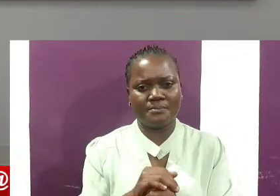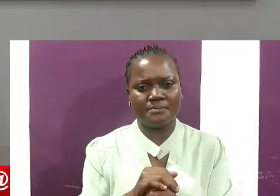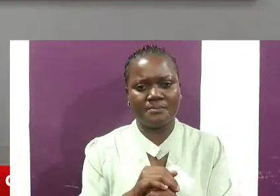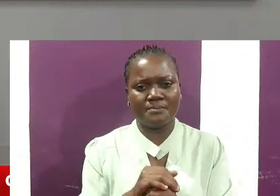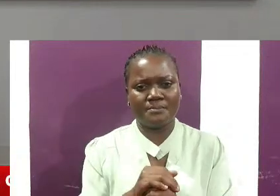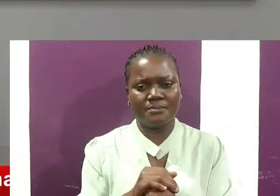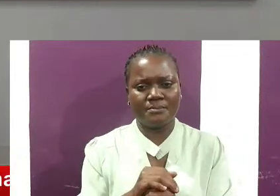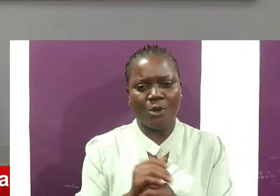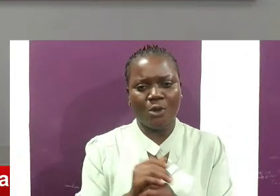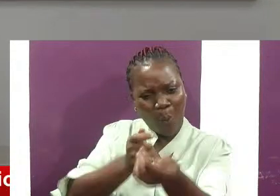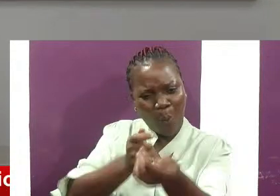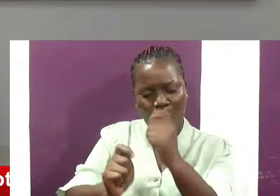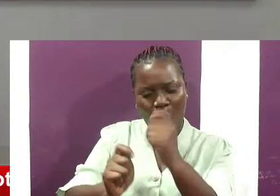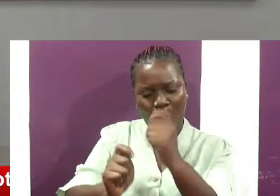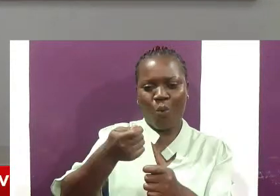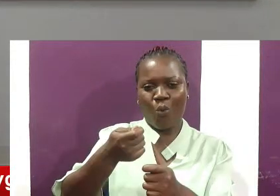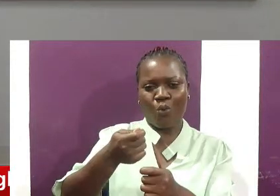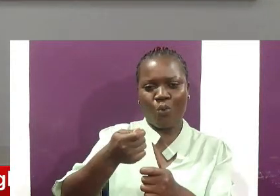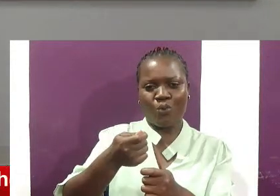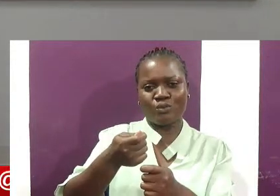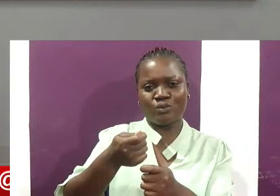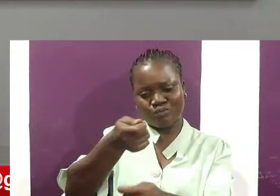them to be added to the Lord's body?